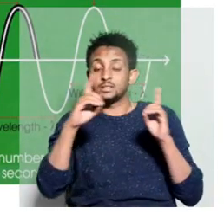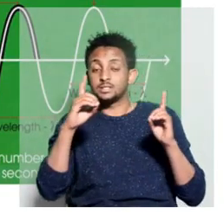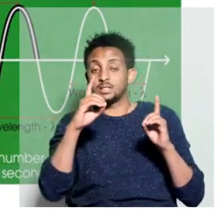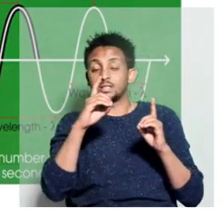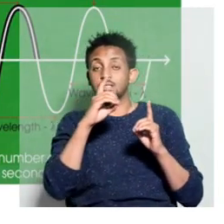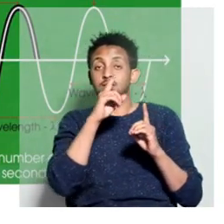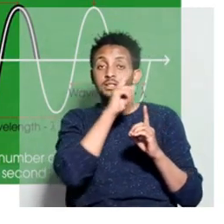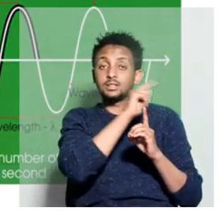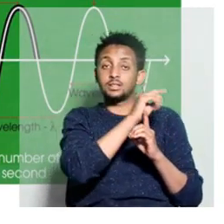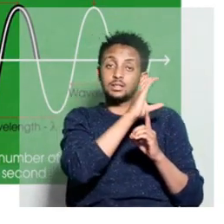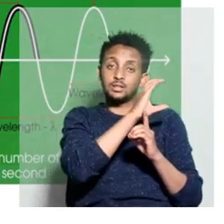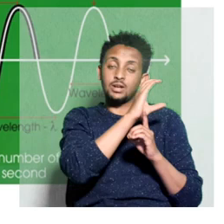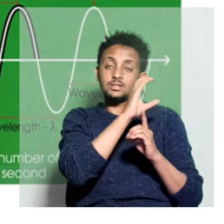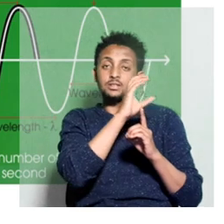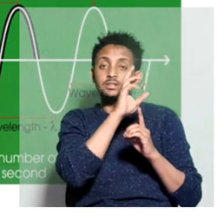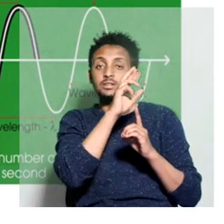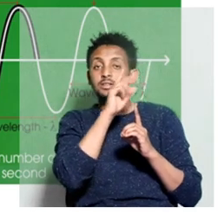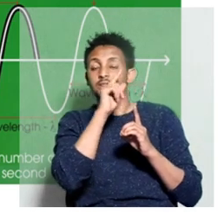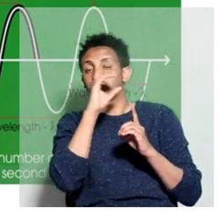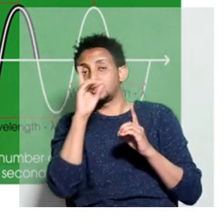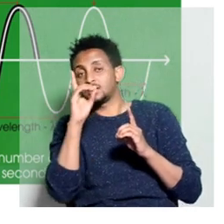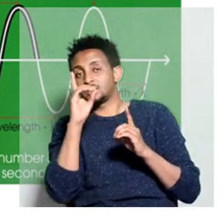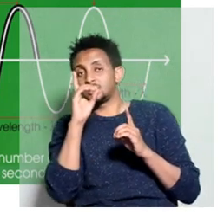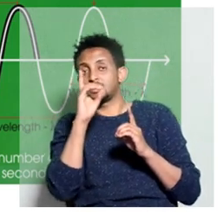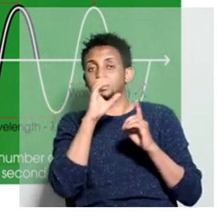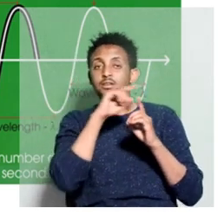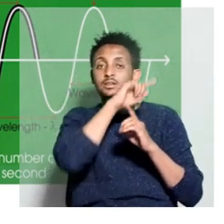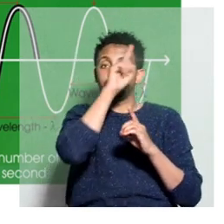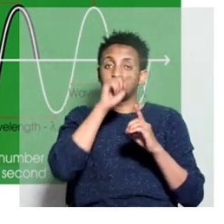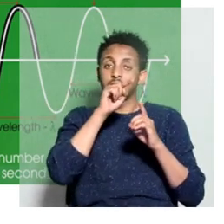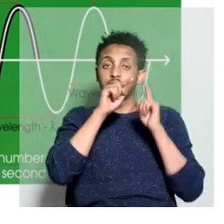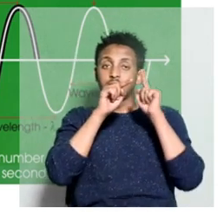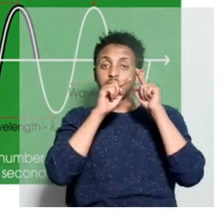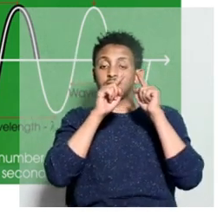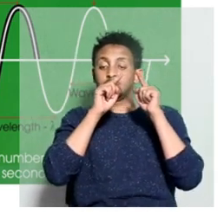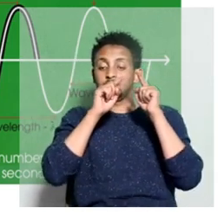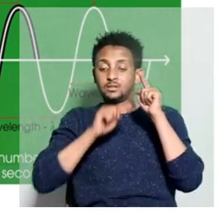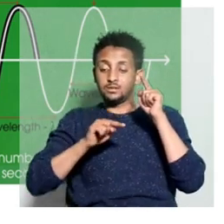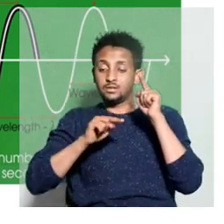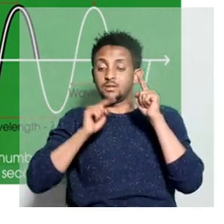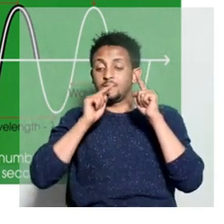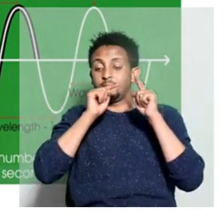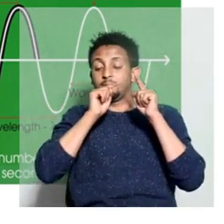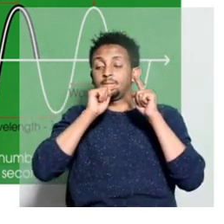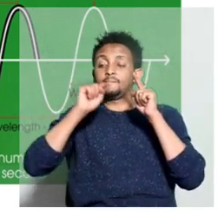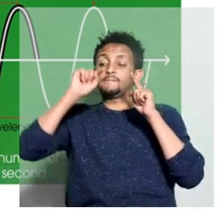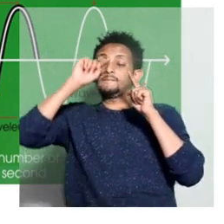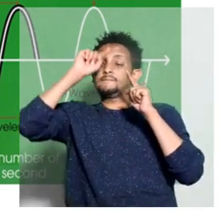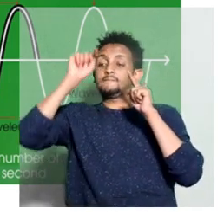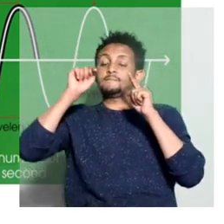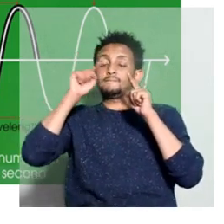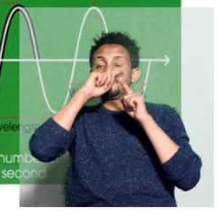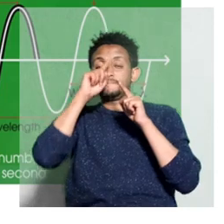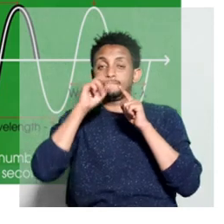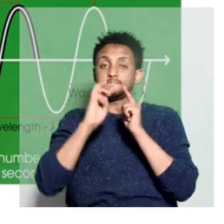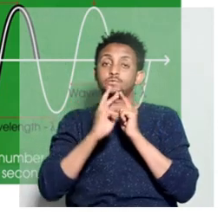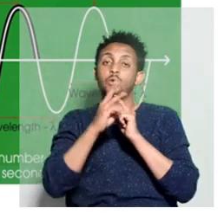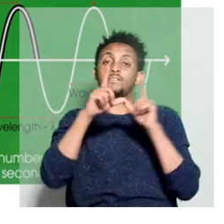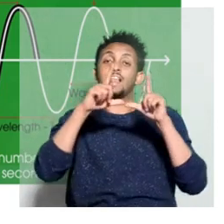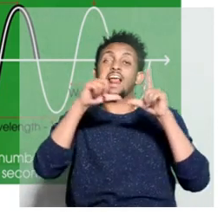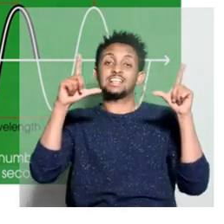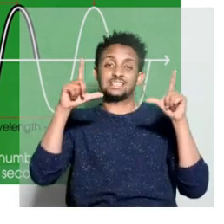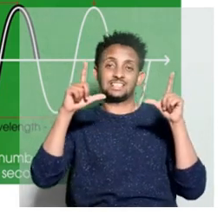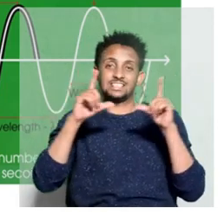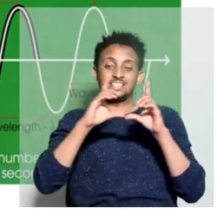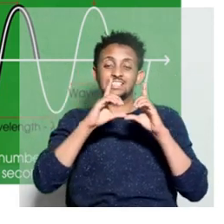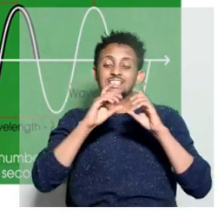crest to crest, or the distance from trough to trough, or any other corresponding point is known to be wavelengths. So wavelengths